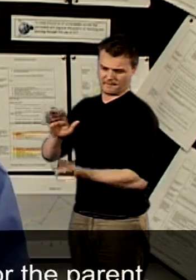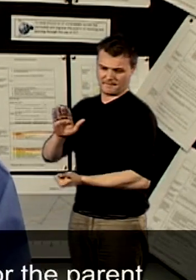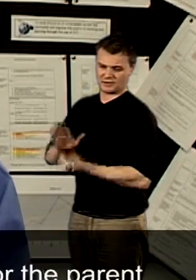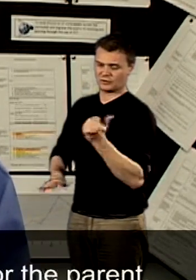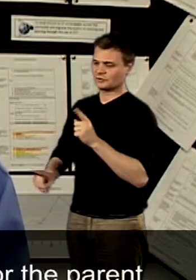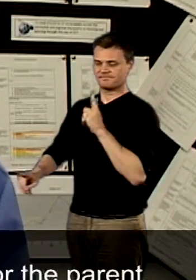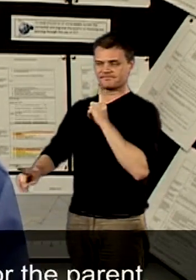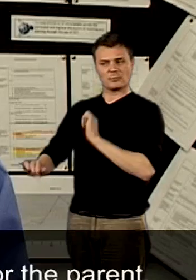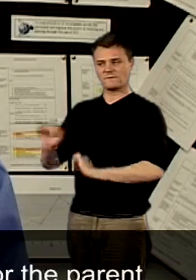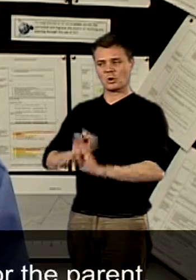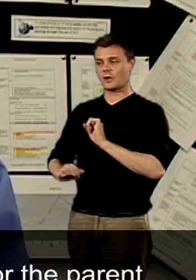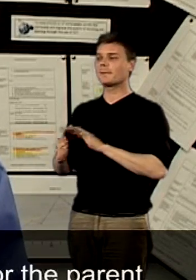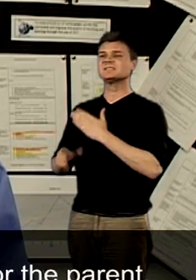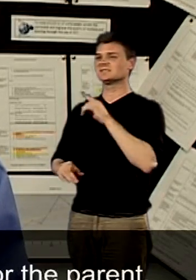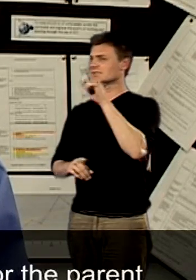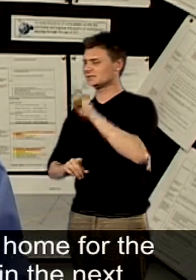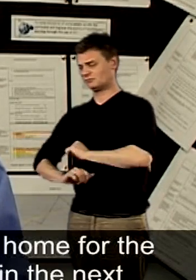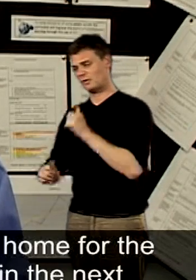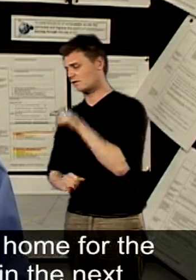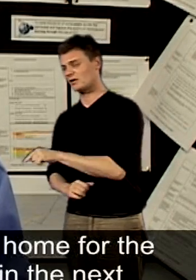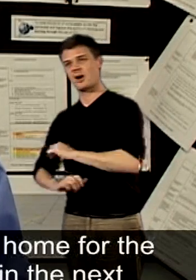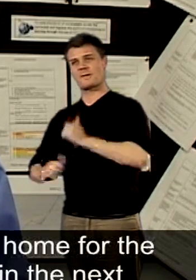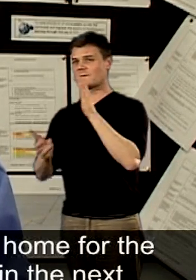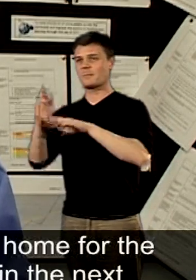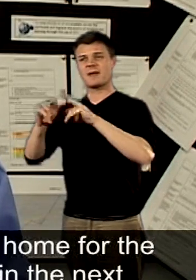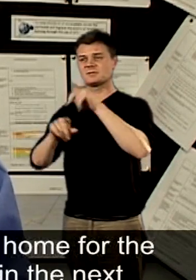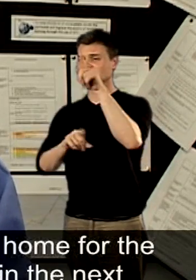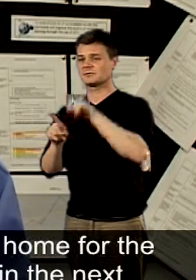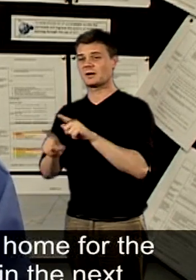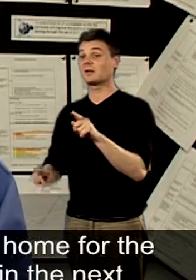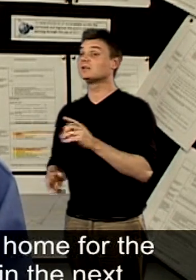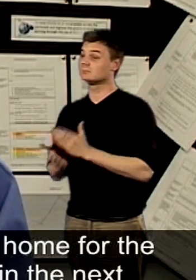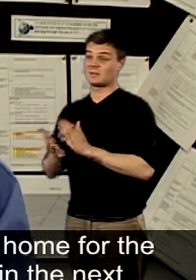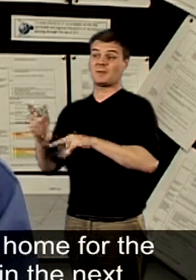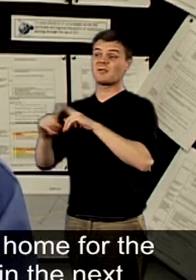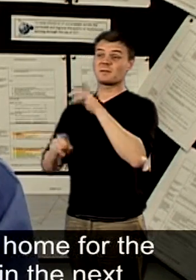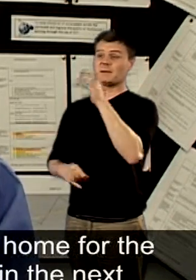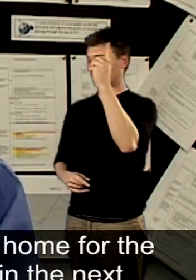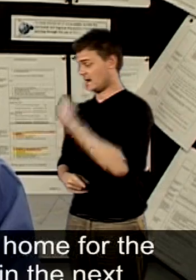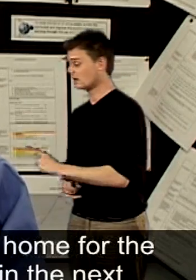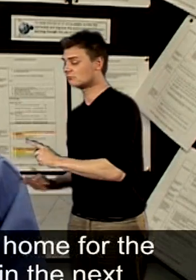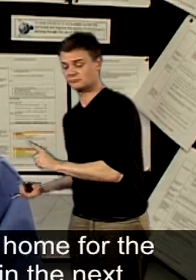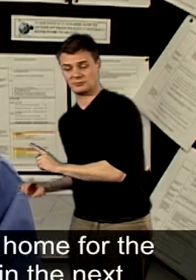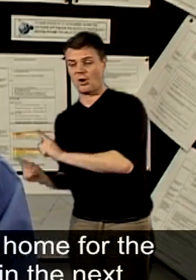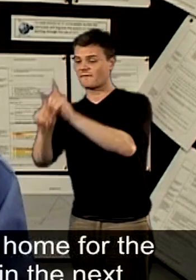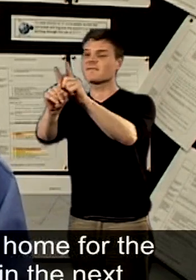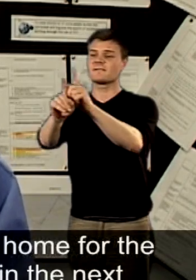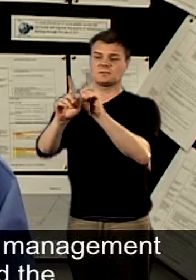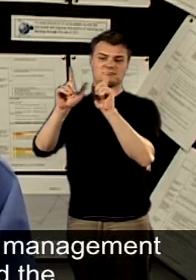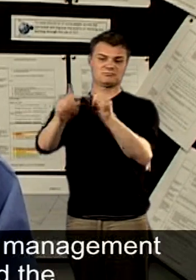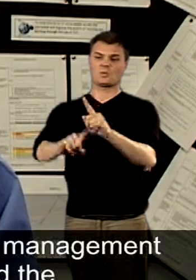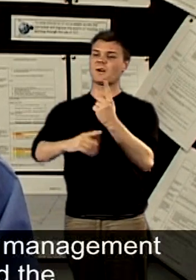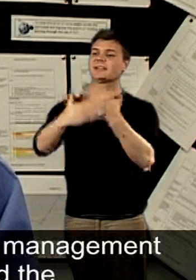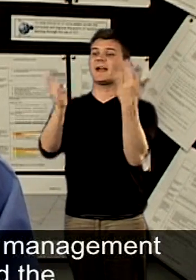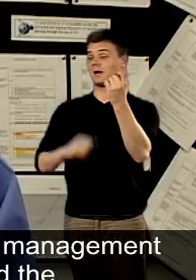that's no good for the parent. Yes, parent come in, take the child home for the rest of the day, but then they come in the